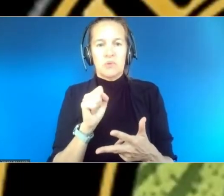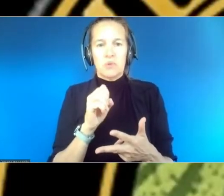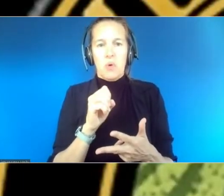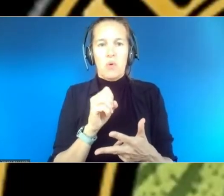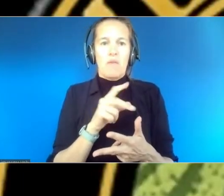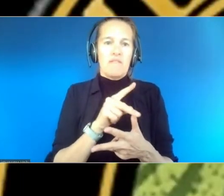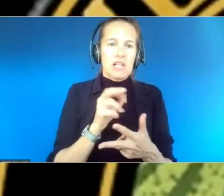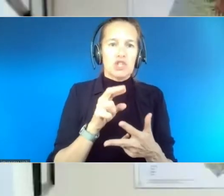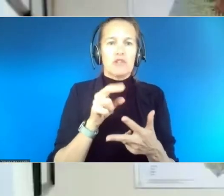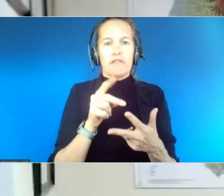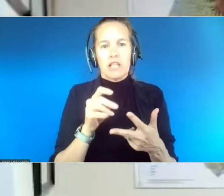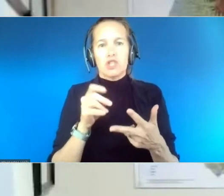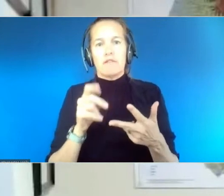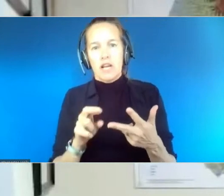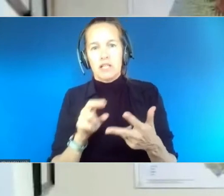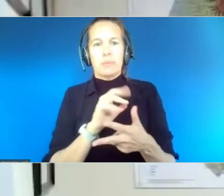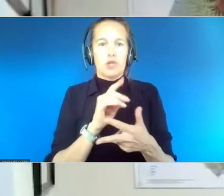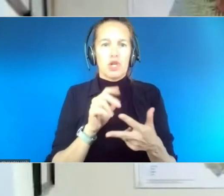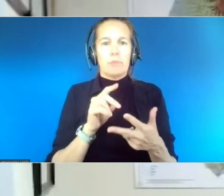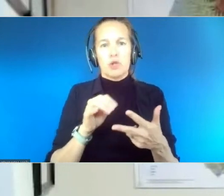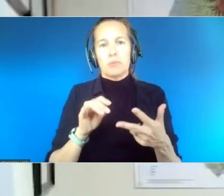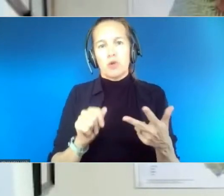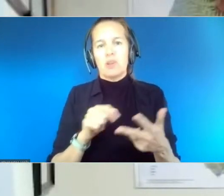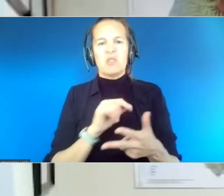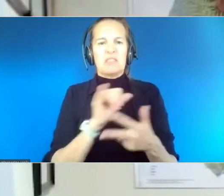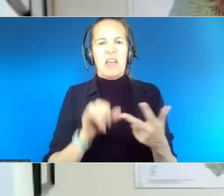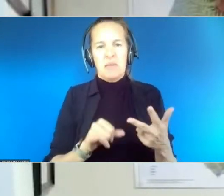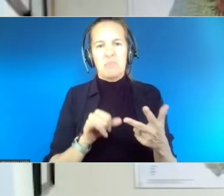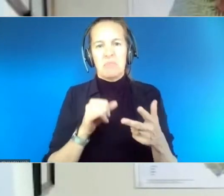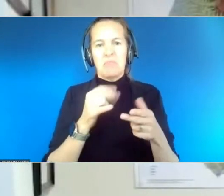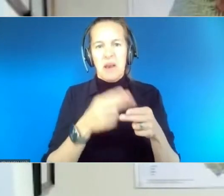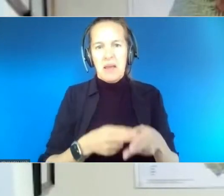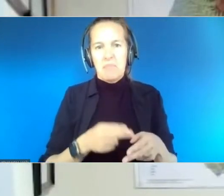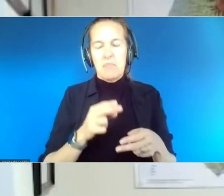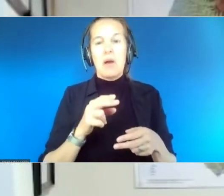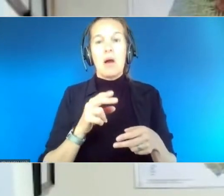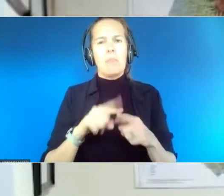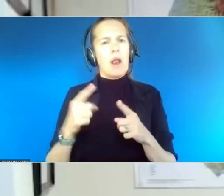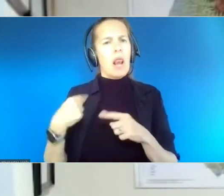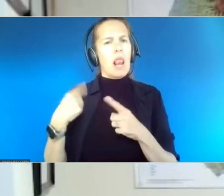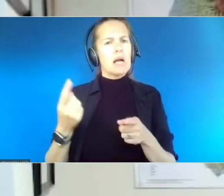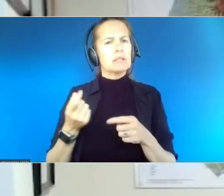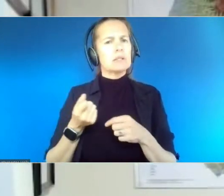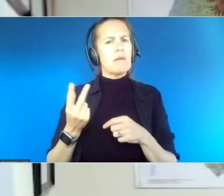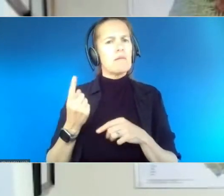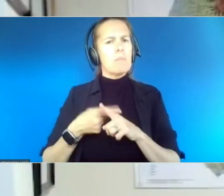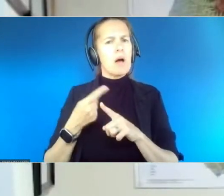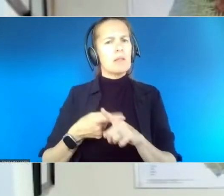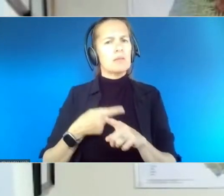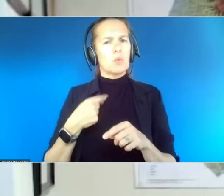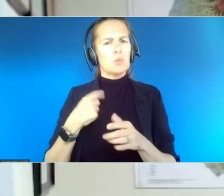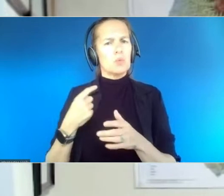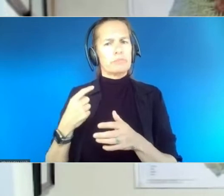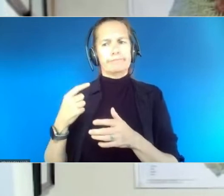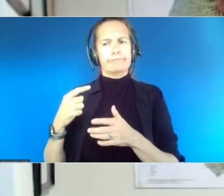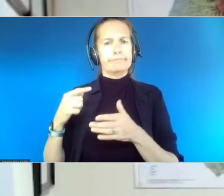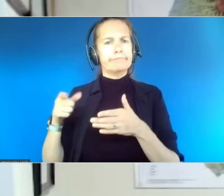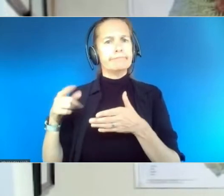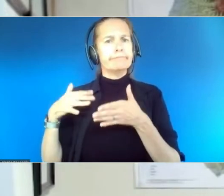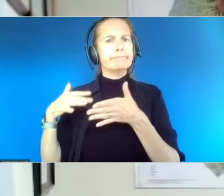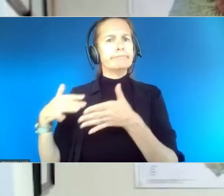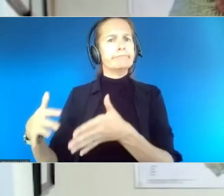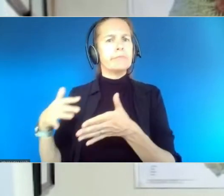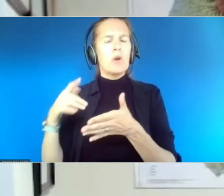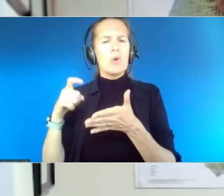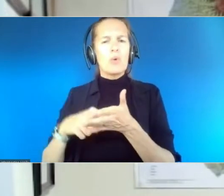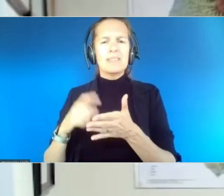vaccines. But in the last several months, it became apparent that certain groups of people have